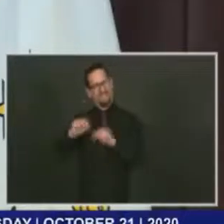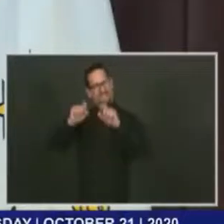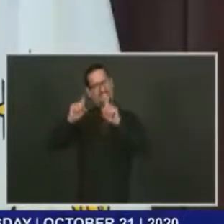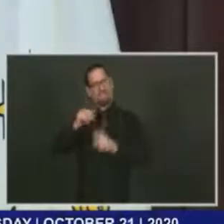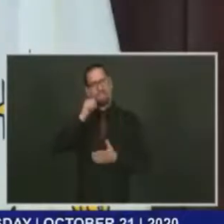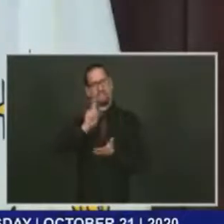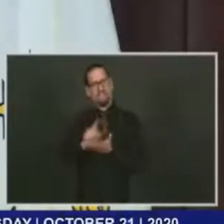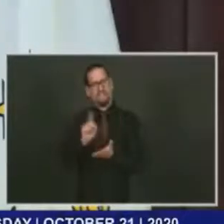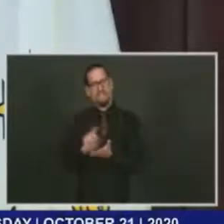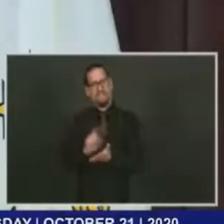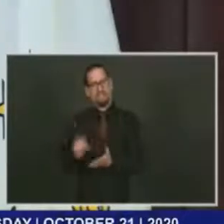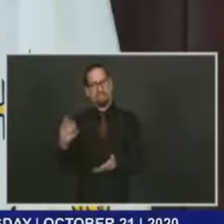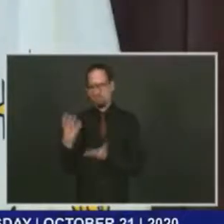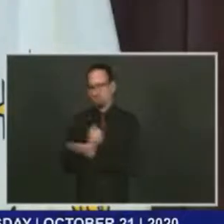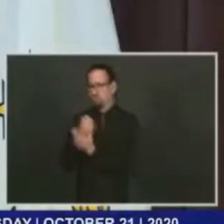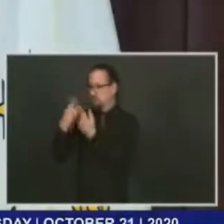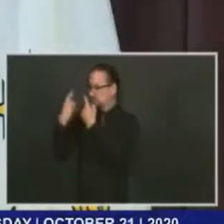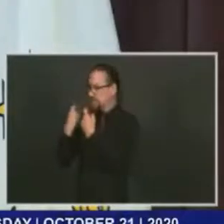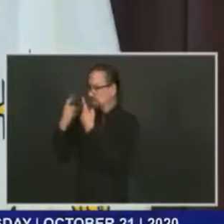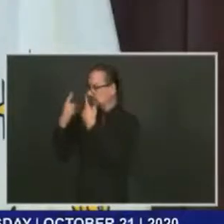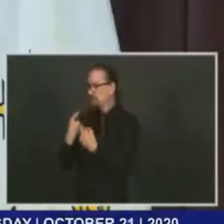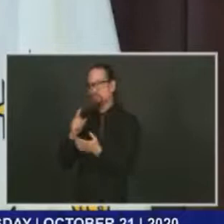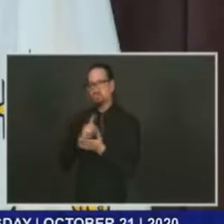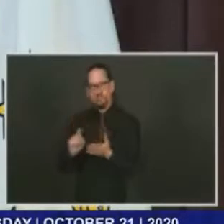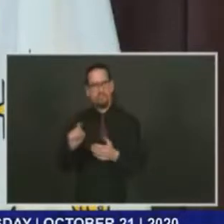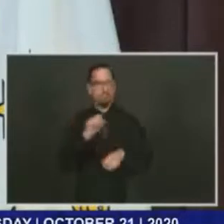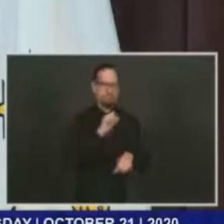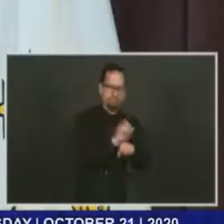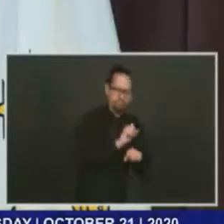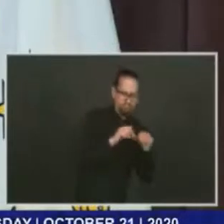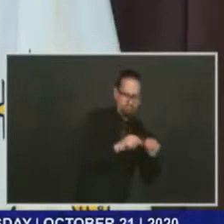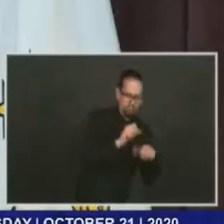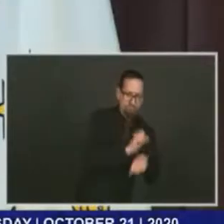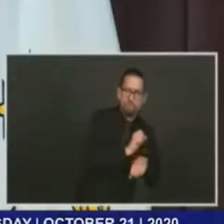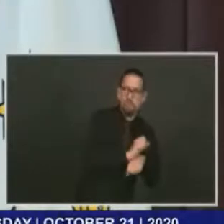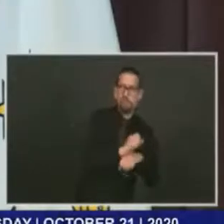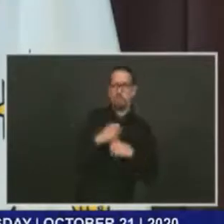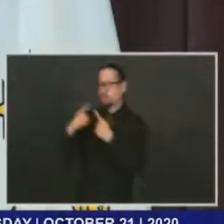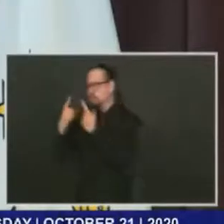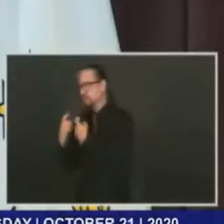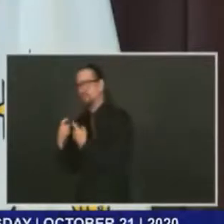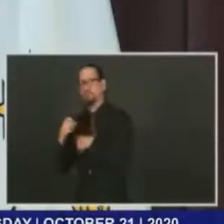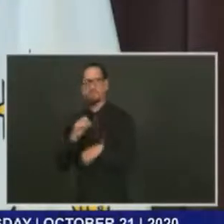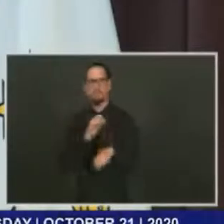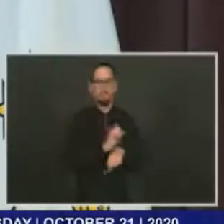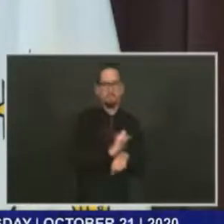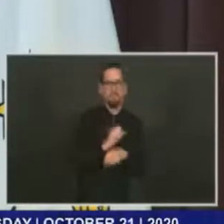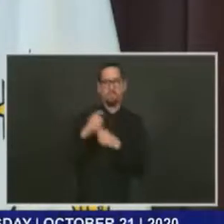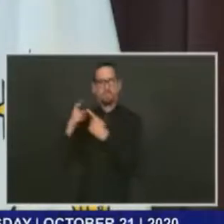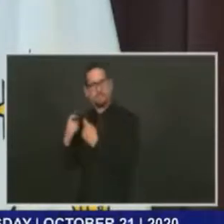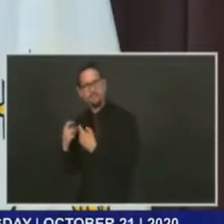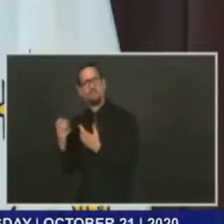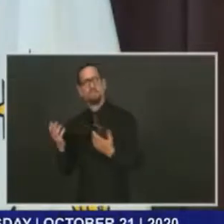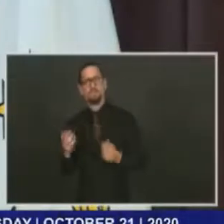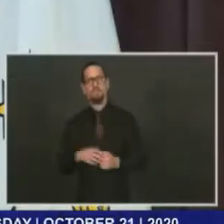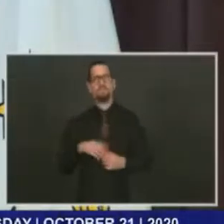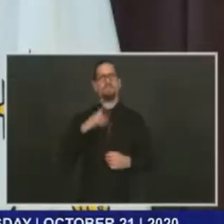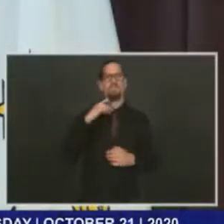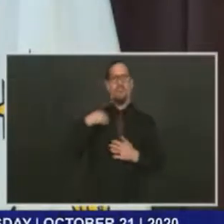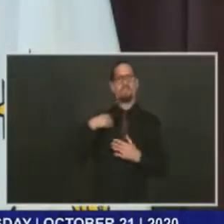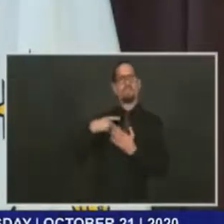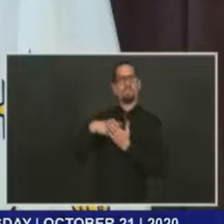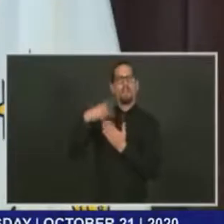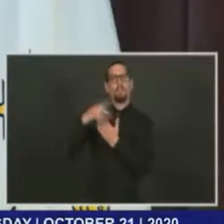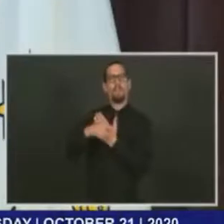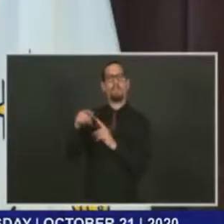on a regular basis. That's what we are opening up and want to encourage weekly, whatever works